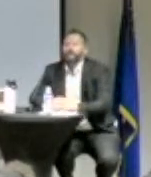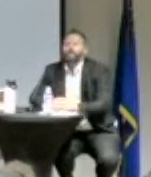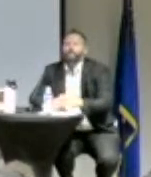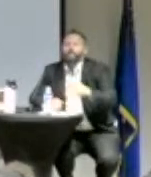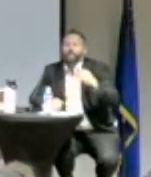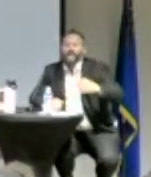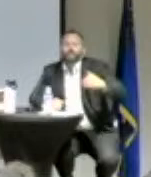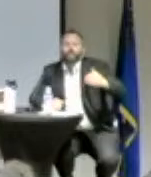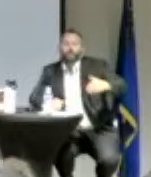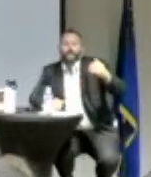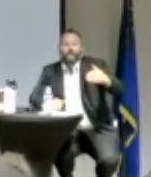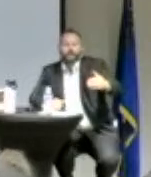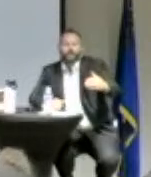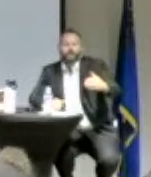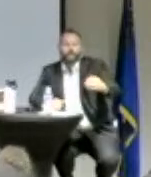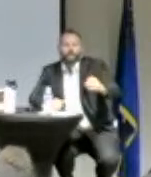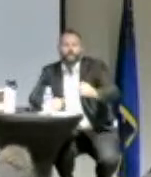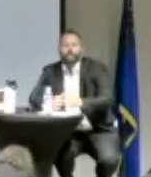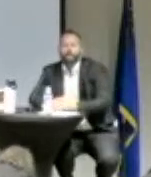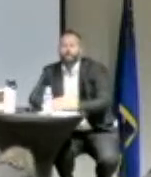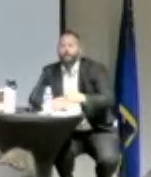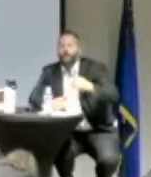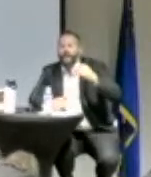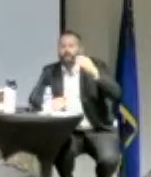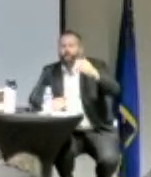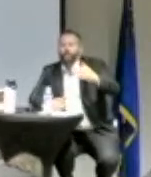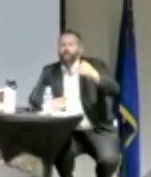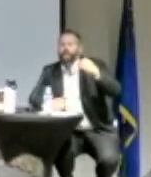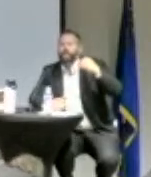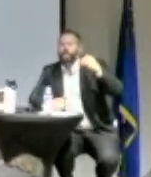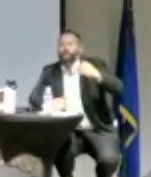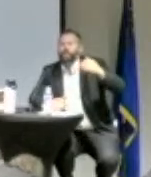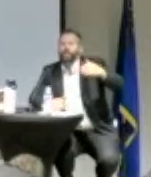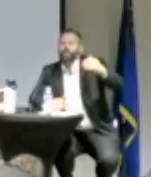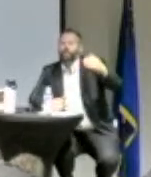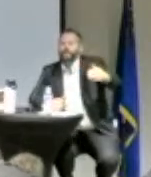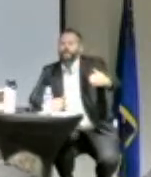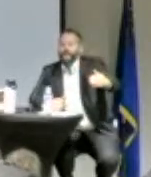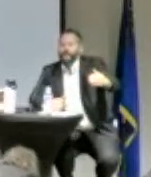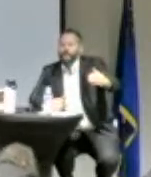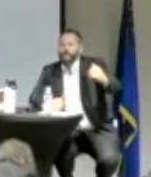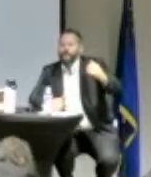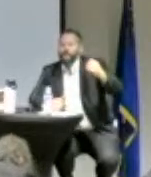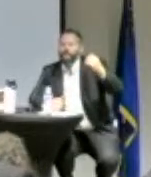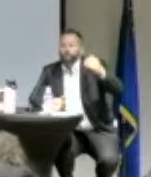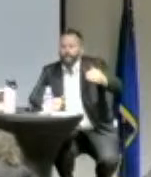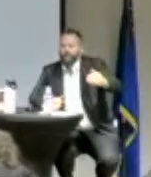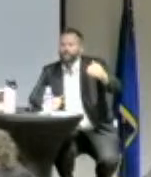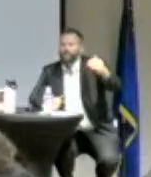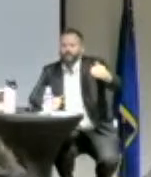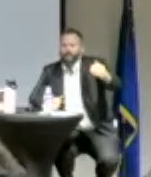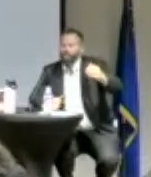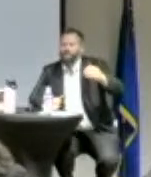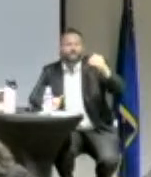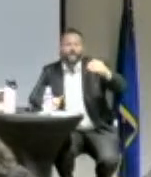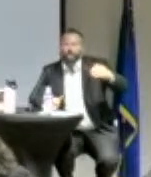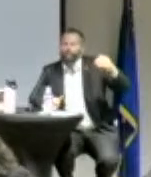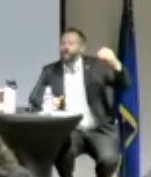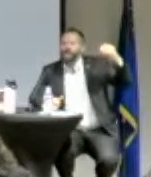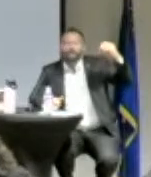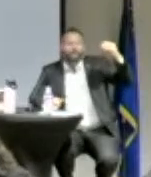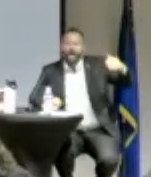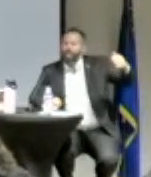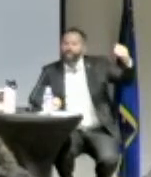well-being. That's going to be a key focus because as employees, you're going through the same stress levels, the